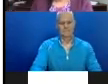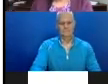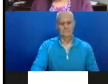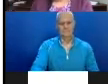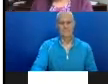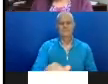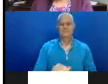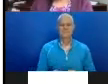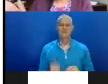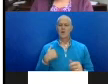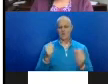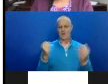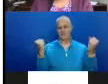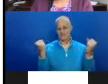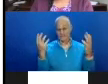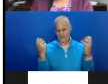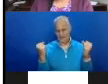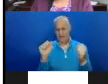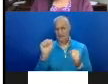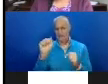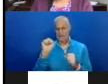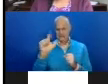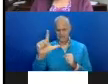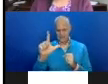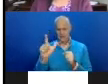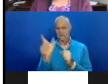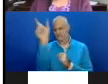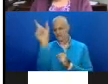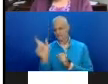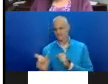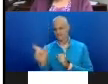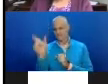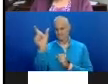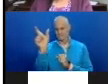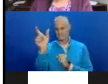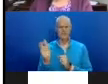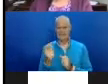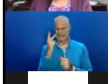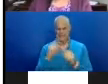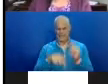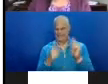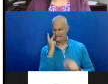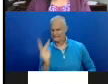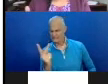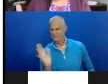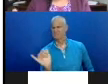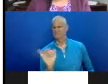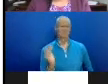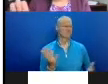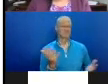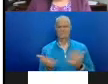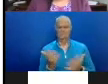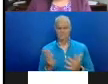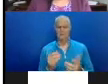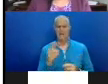sign interpretation, and you should be able to see it on the side of the screen. If you cannot see it, if you look at your screen